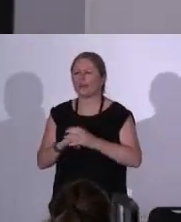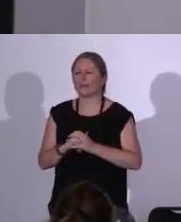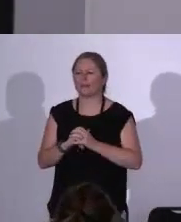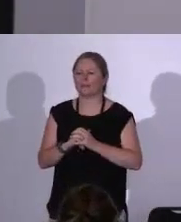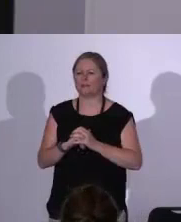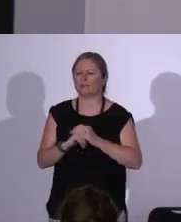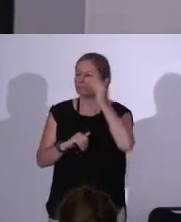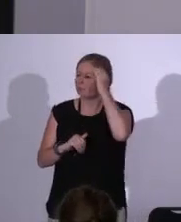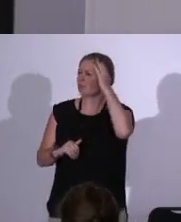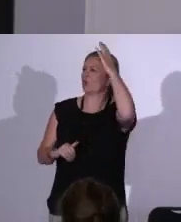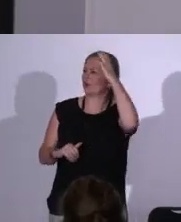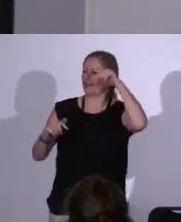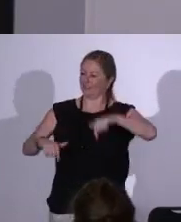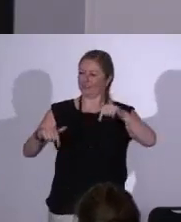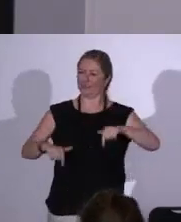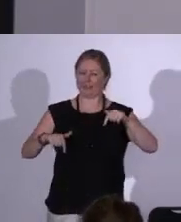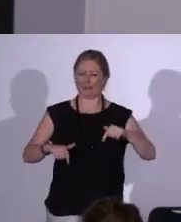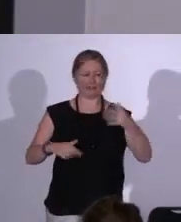amount of knowledge in the room today.